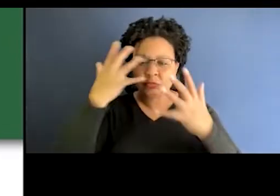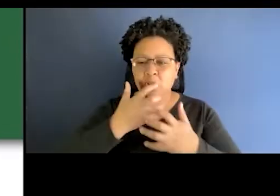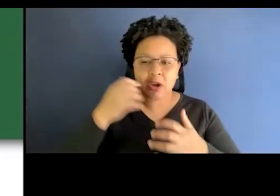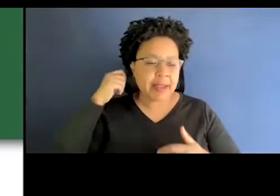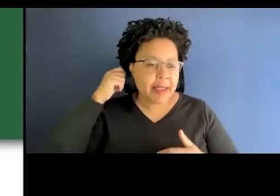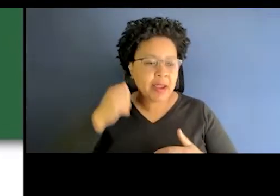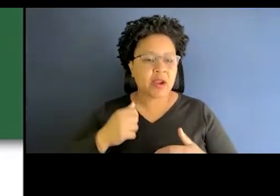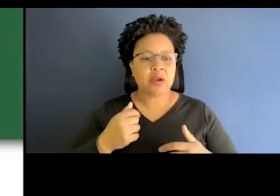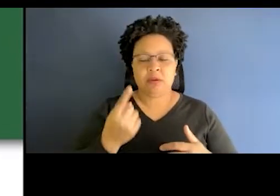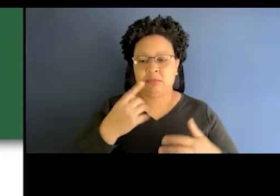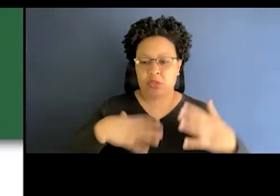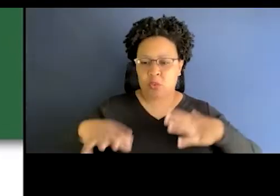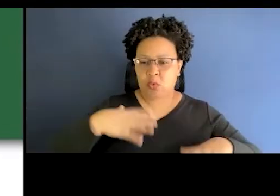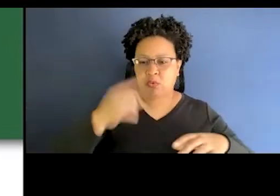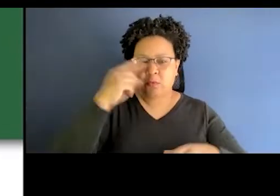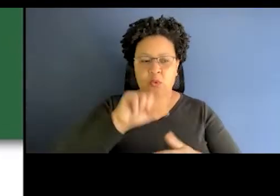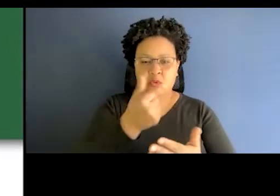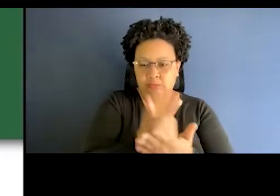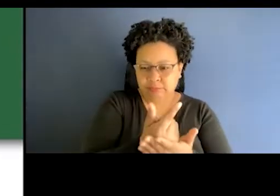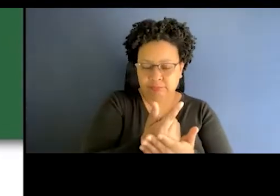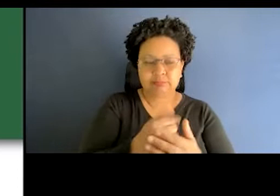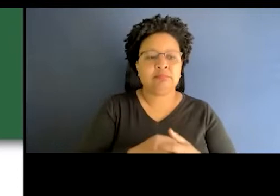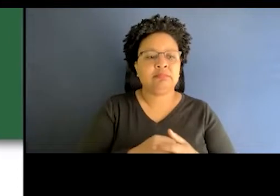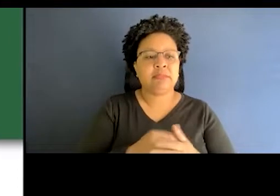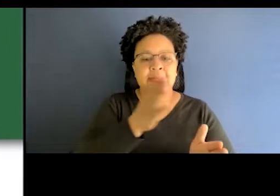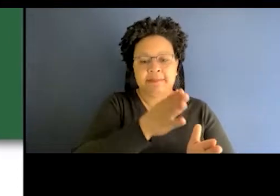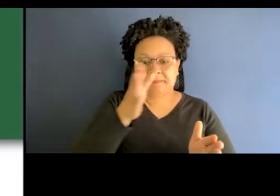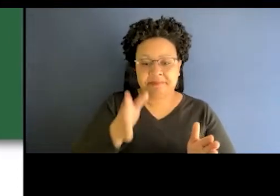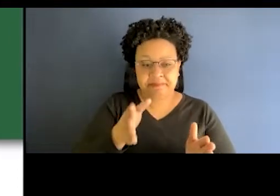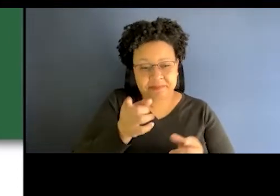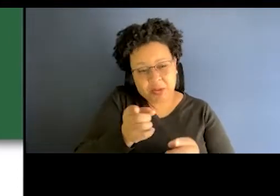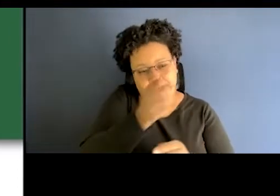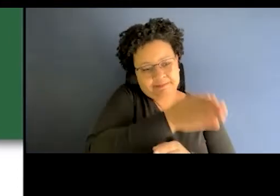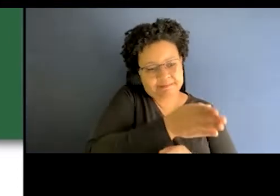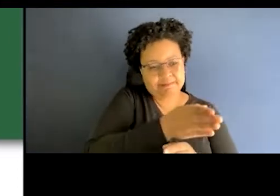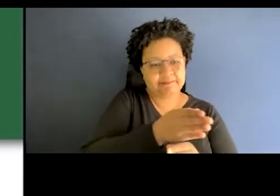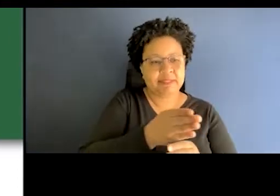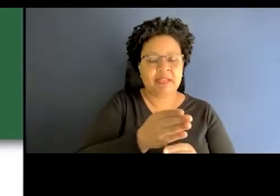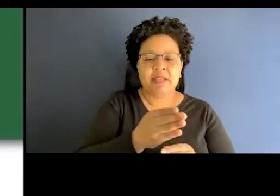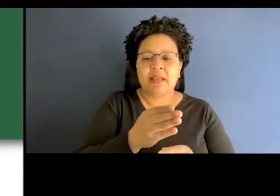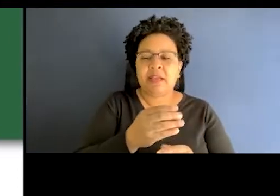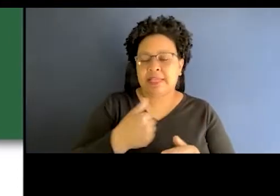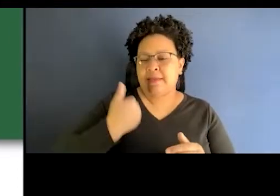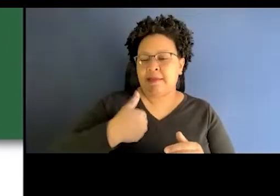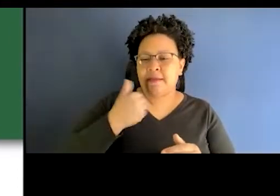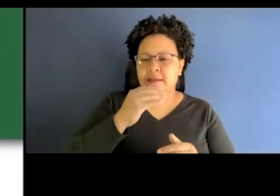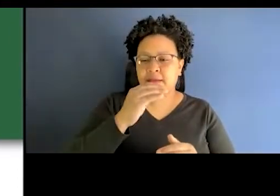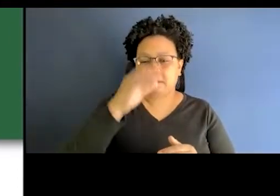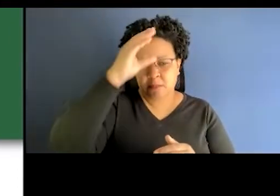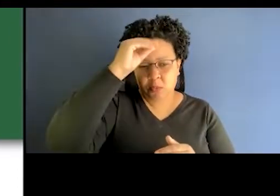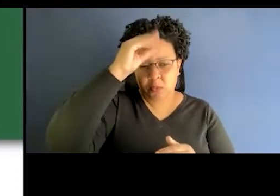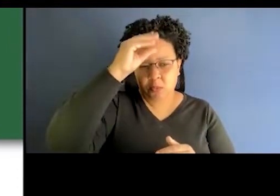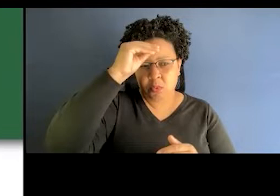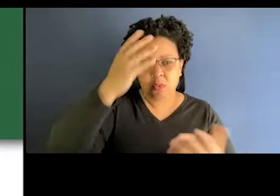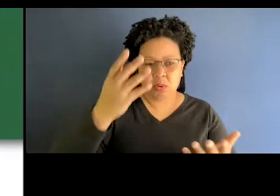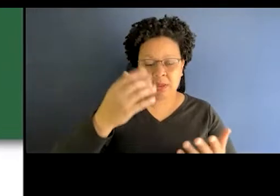regalia, and next to her is a young teen boy or preteen boy, and that picture